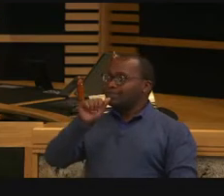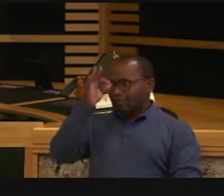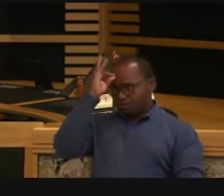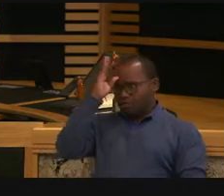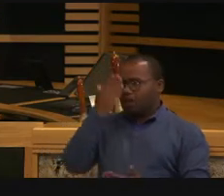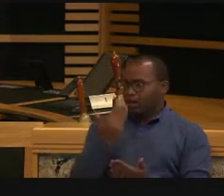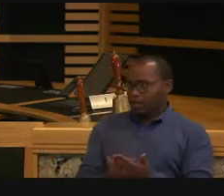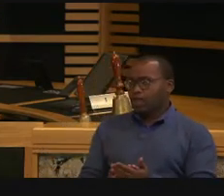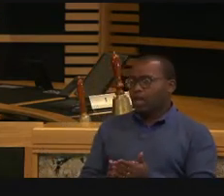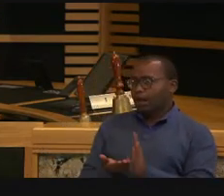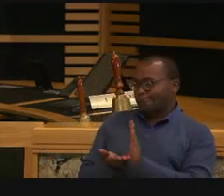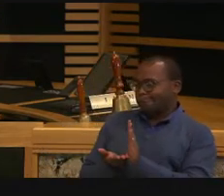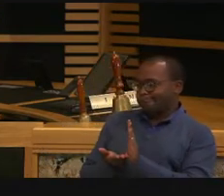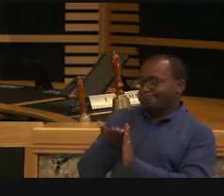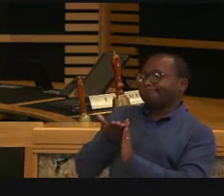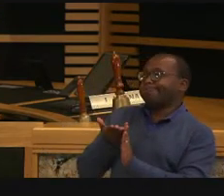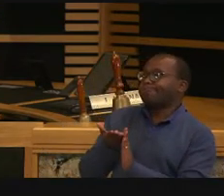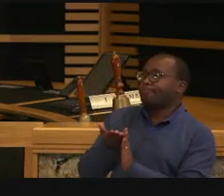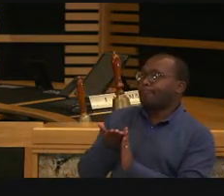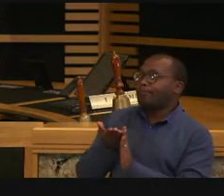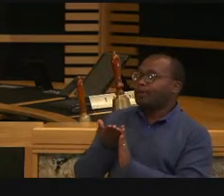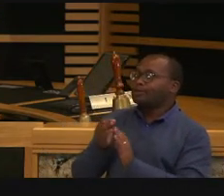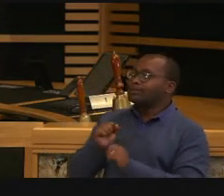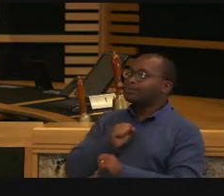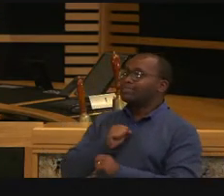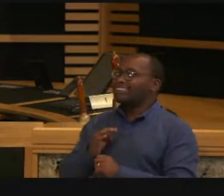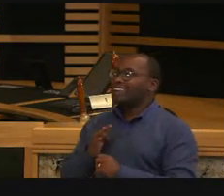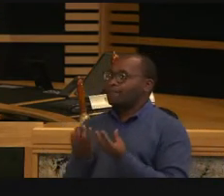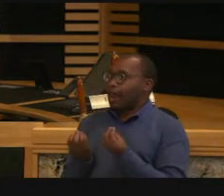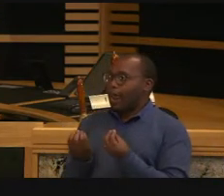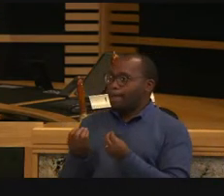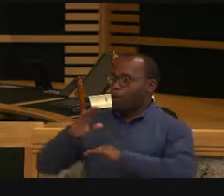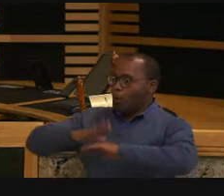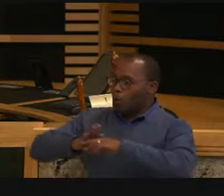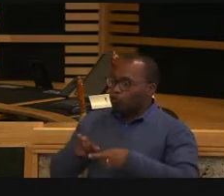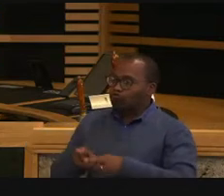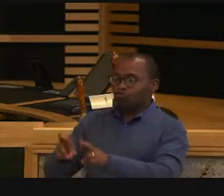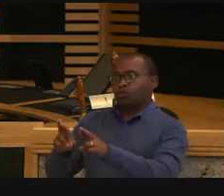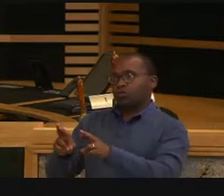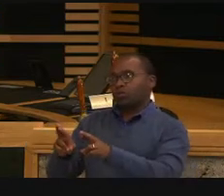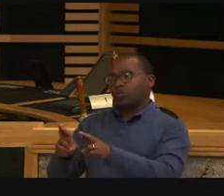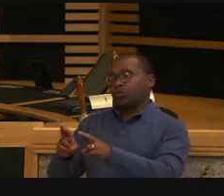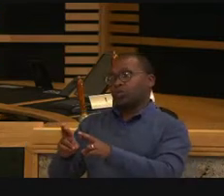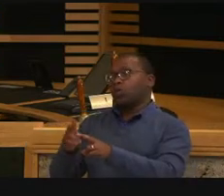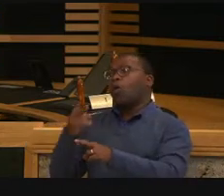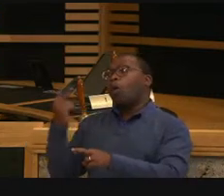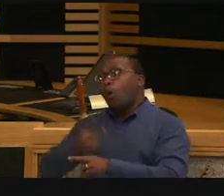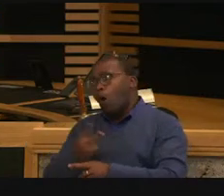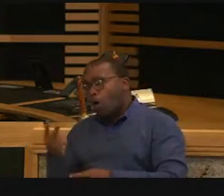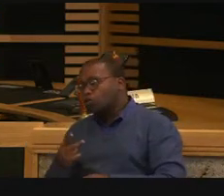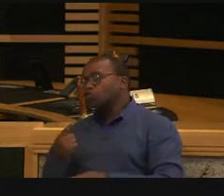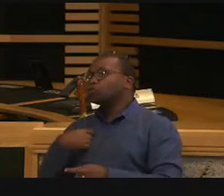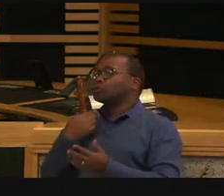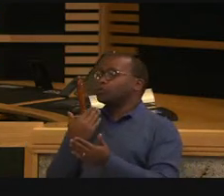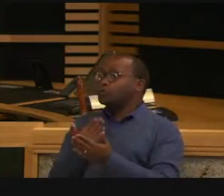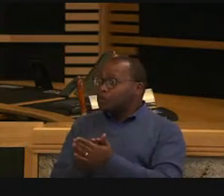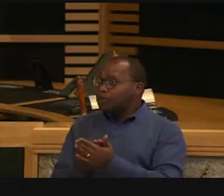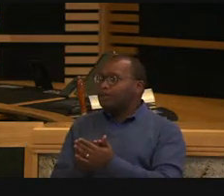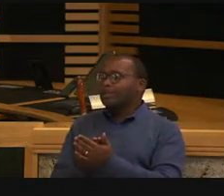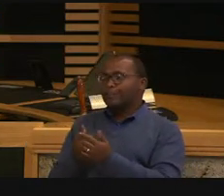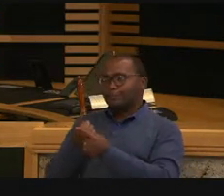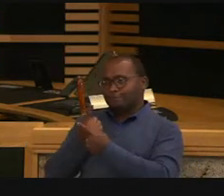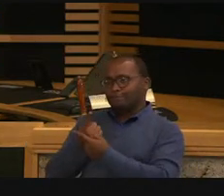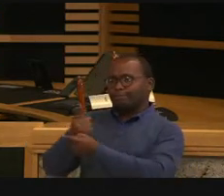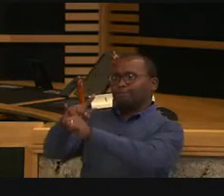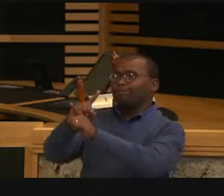to strengthen the presence of officers on the roads to fight illegal transportation of prohibited goods and